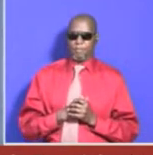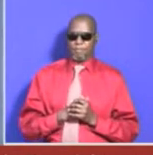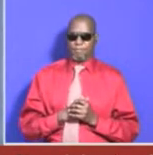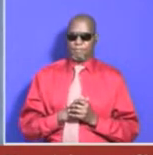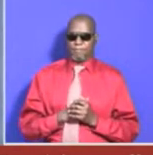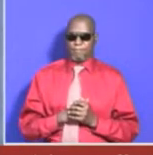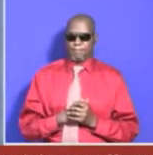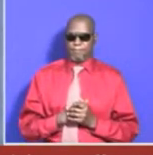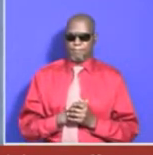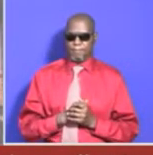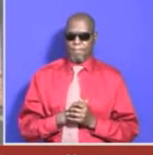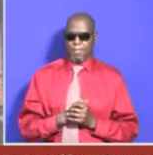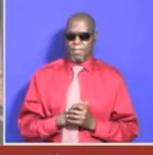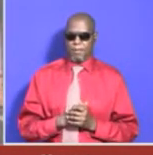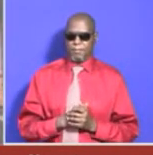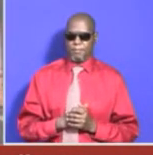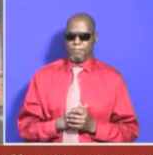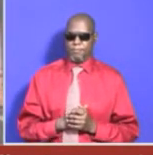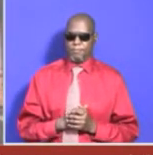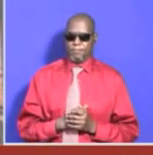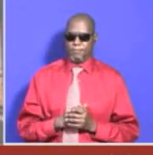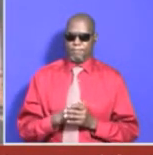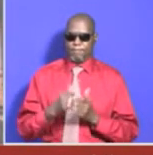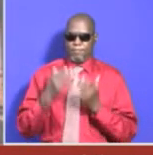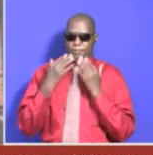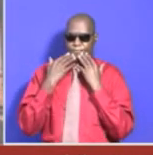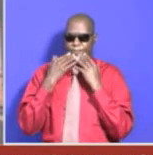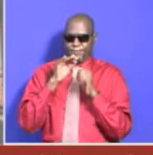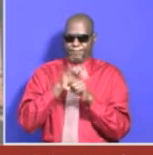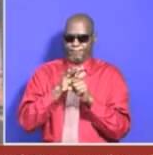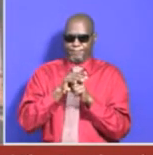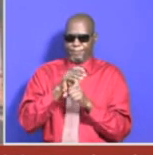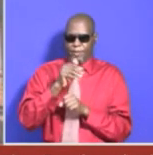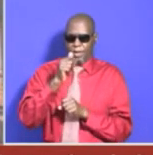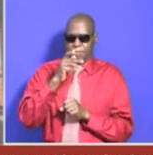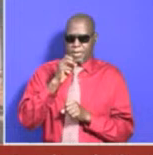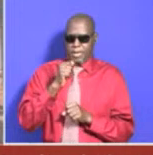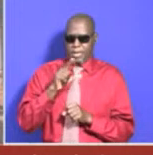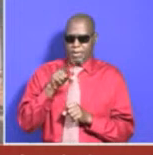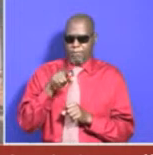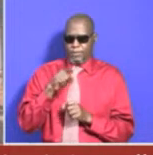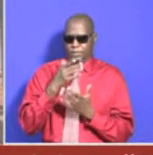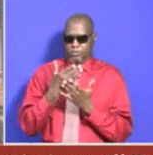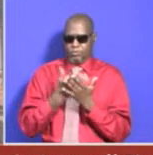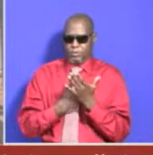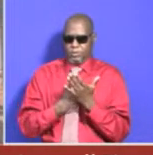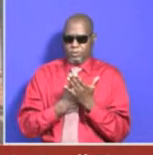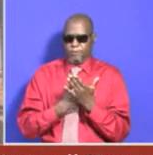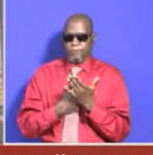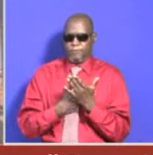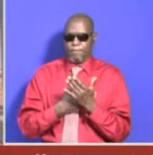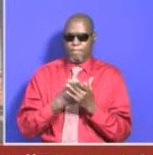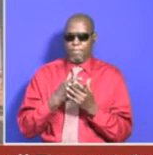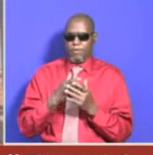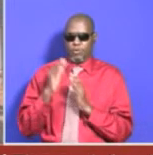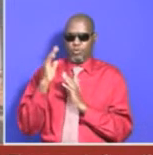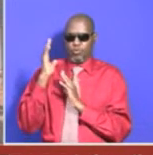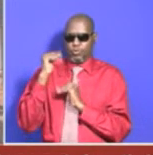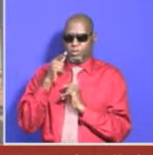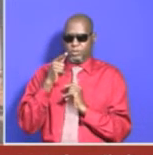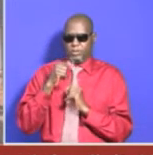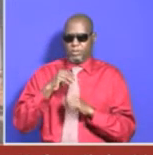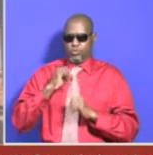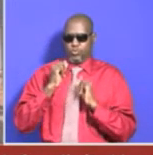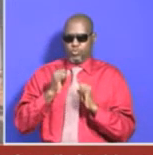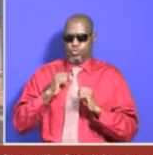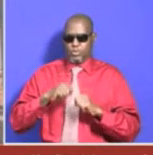Namude. Thank you so much, Abigail Namude, for that report. And also, we wish the new chairman good luck in his